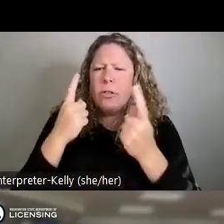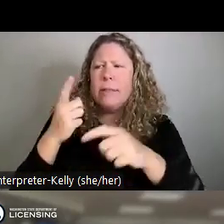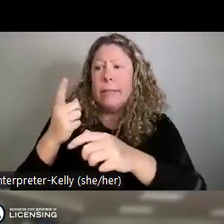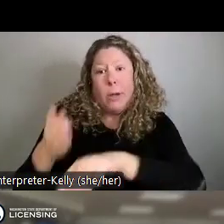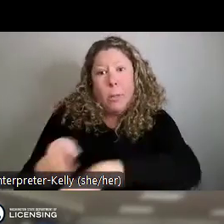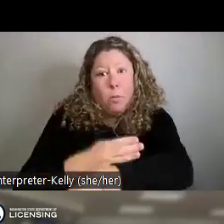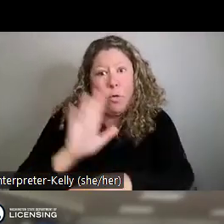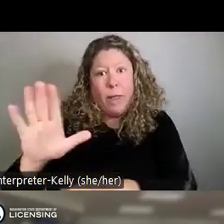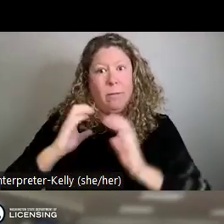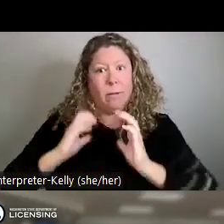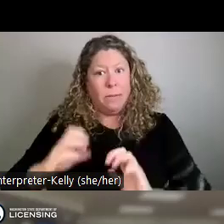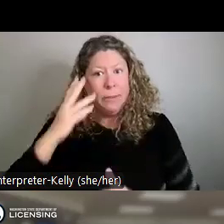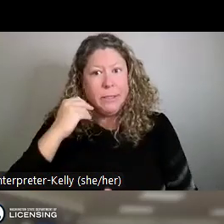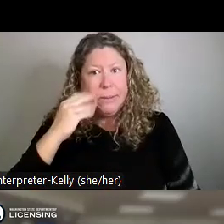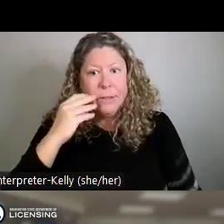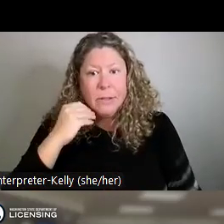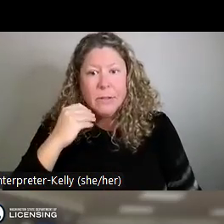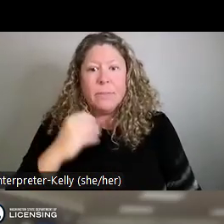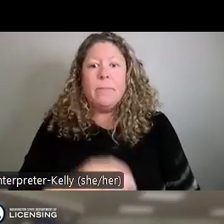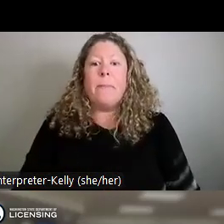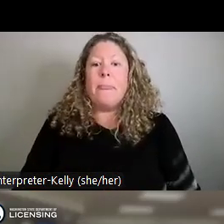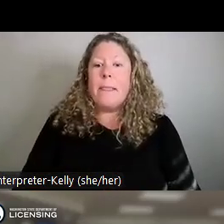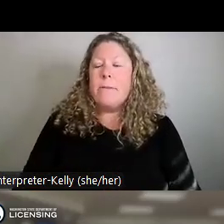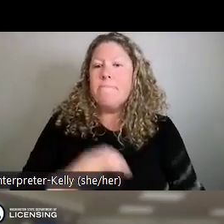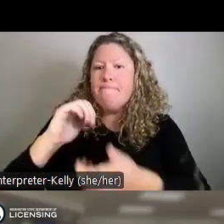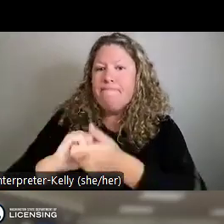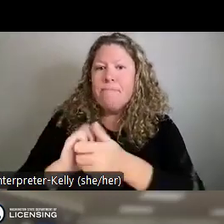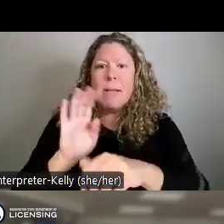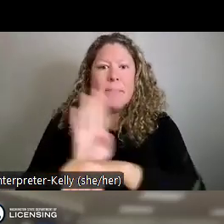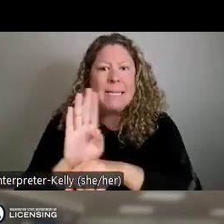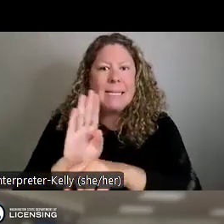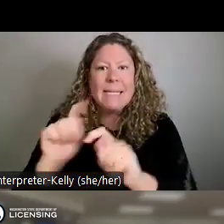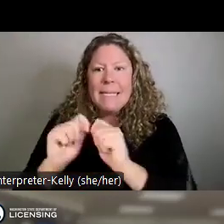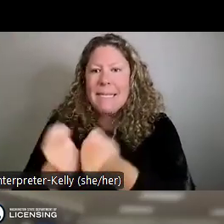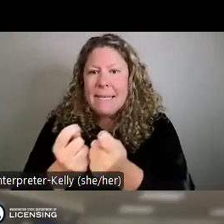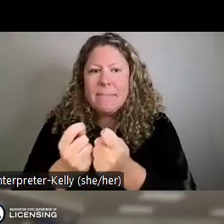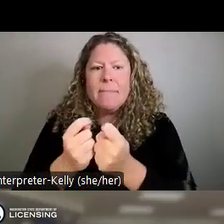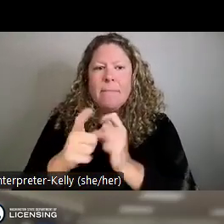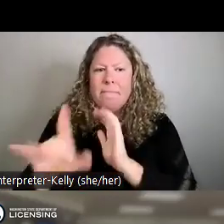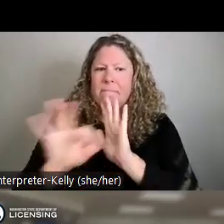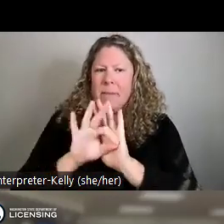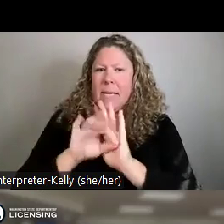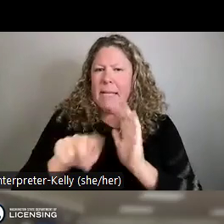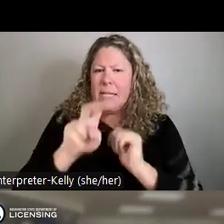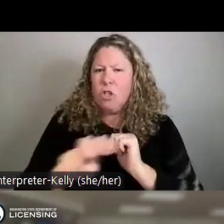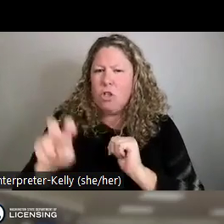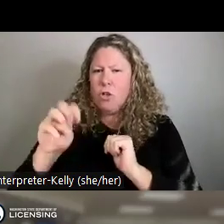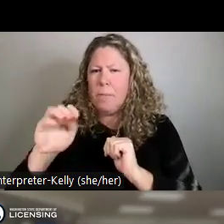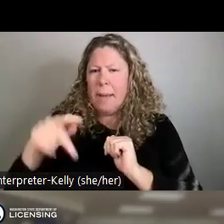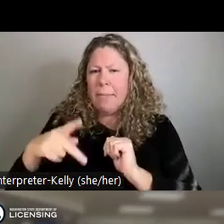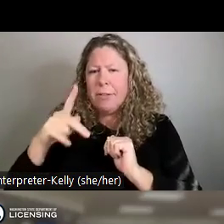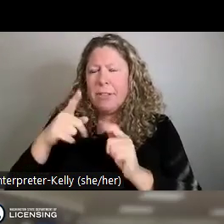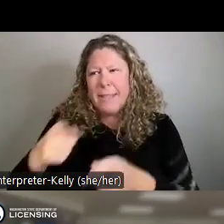experiences. So in partnering with business teams, our business and professions team had chosen this journey because they knew there were